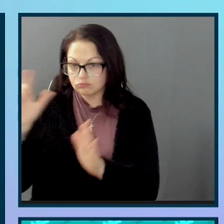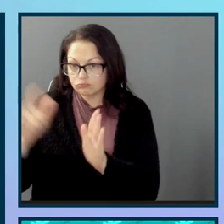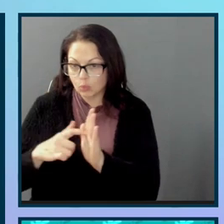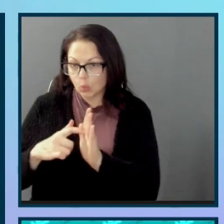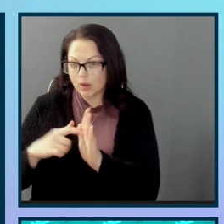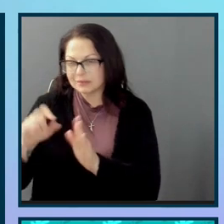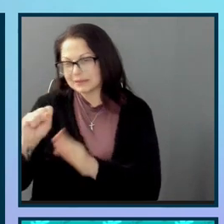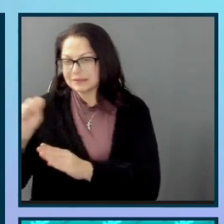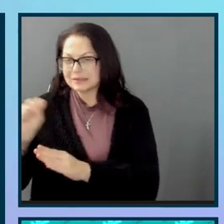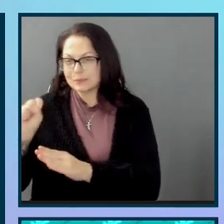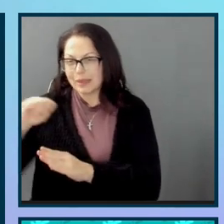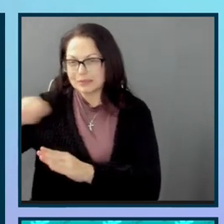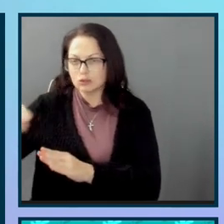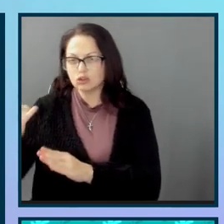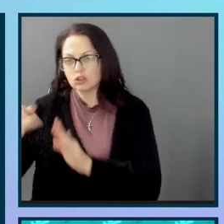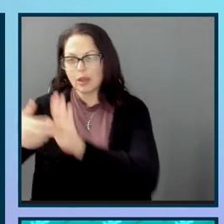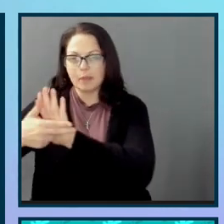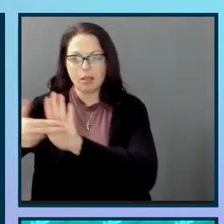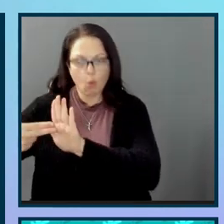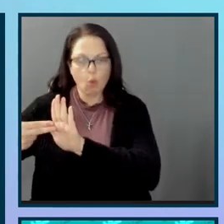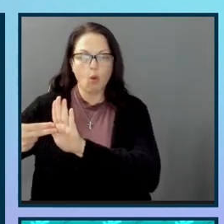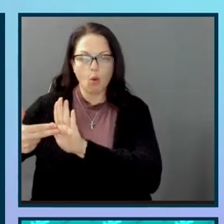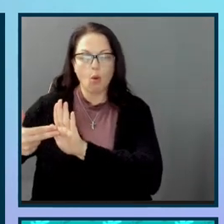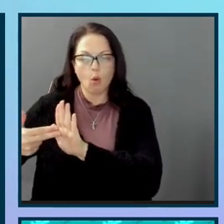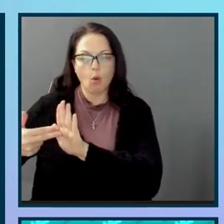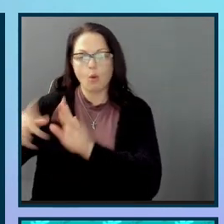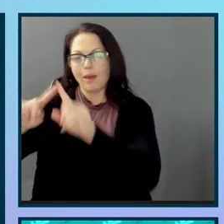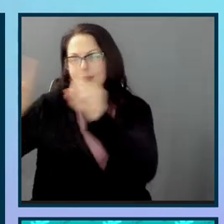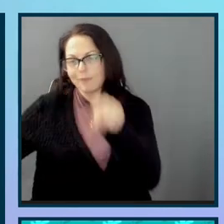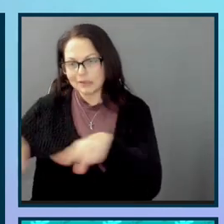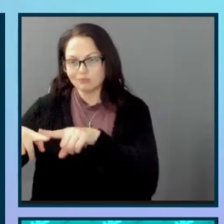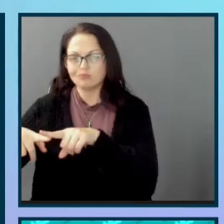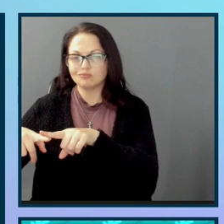logo and well, the navigational menu around it,